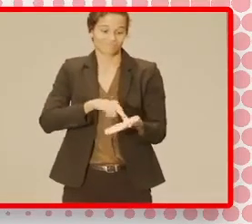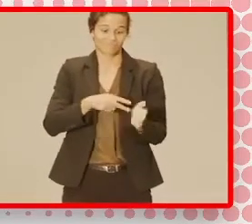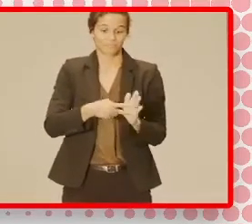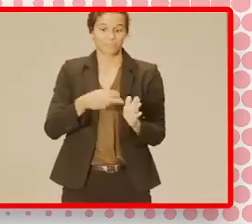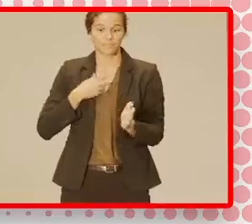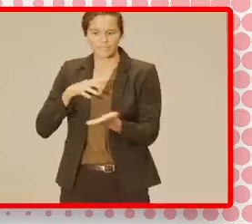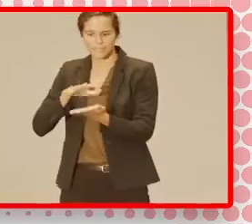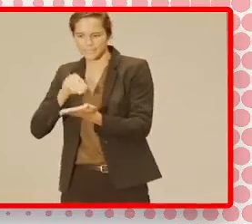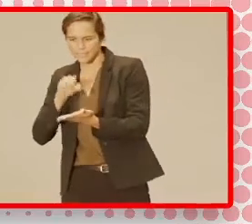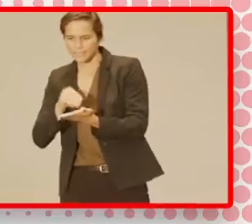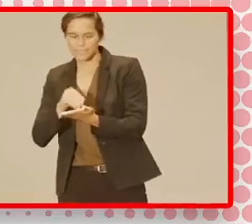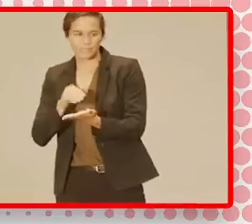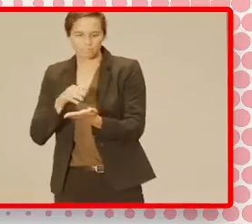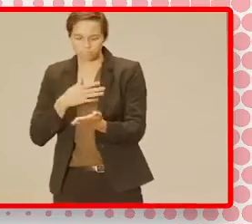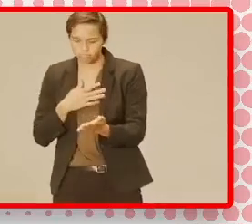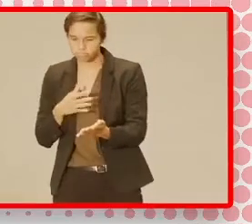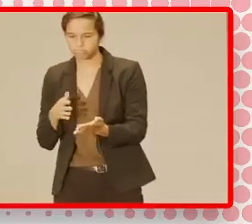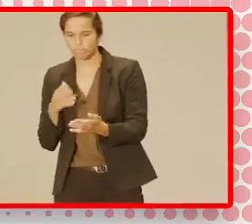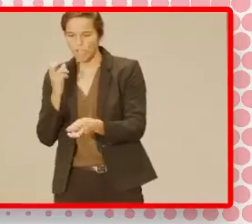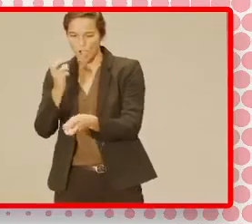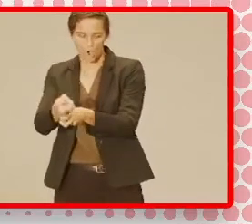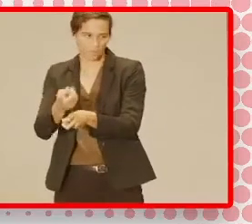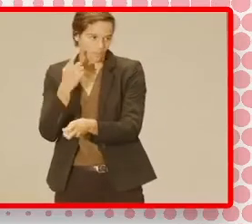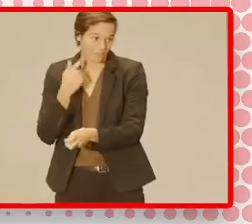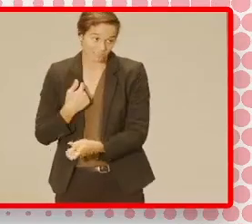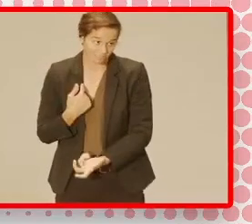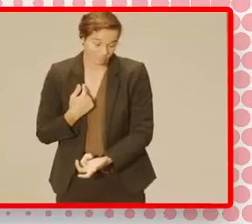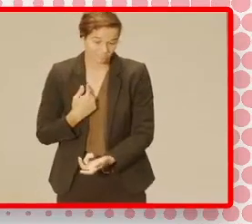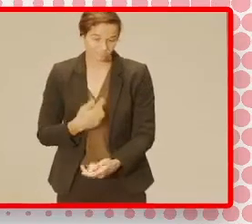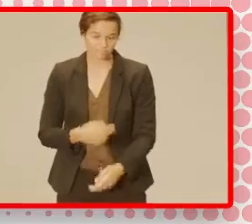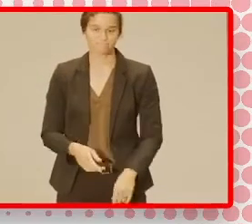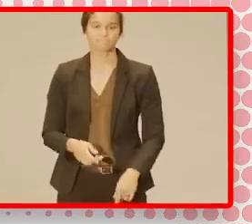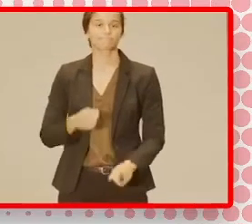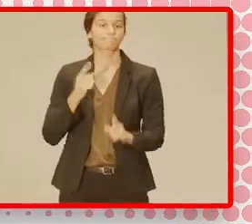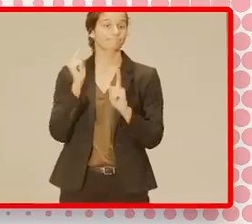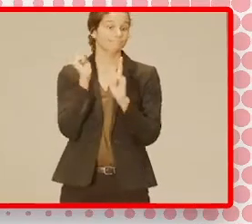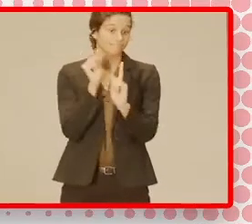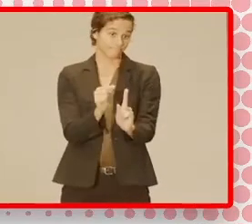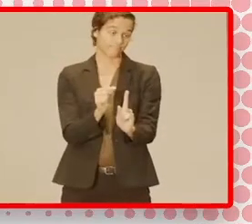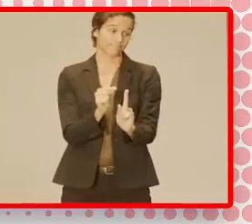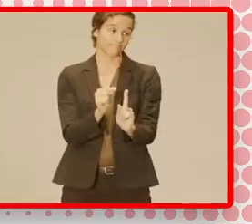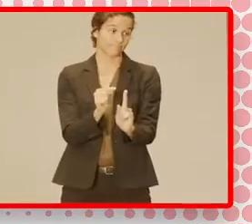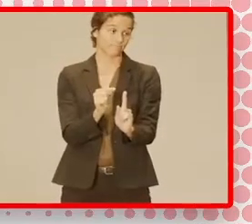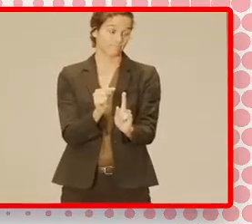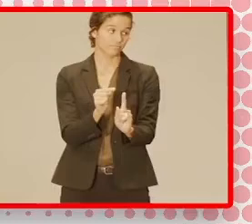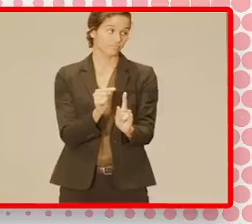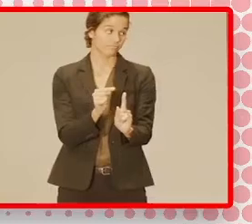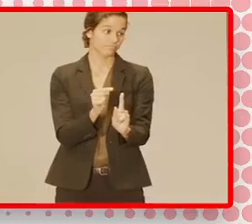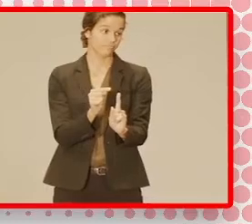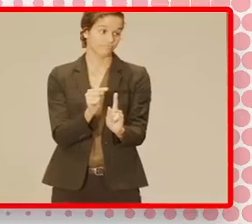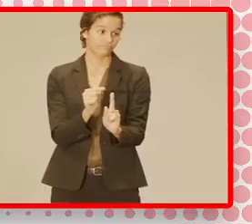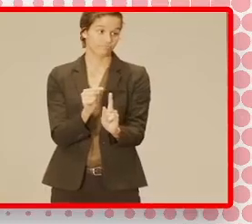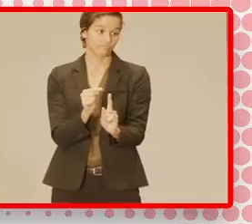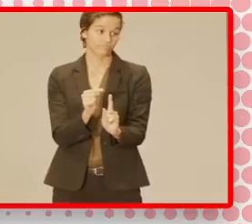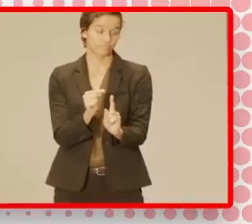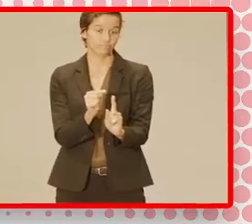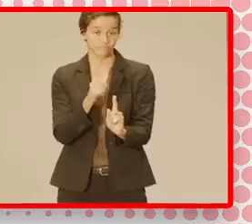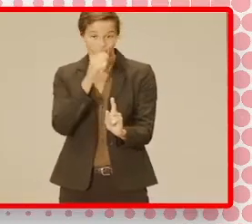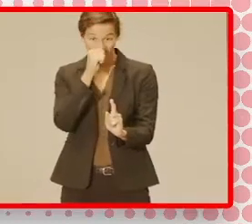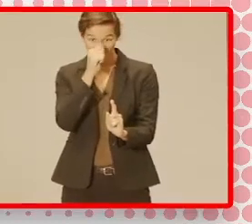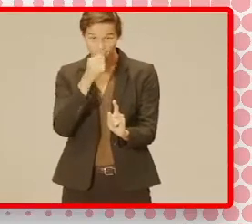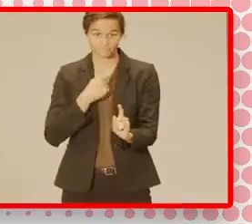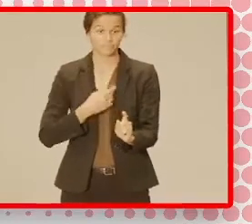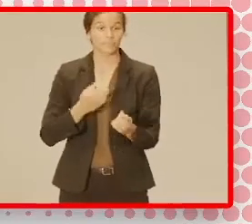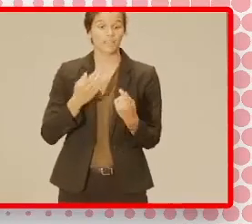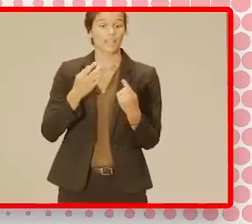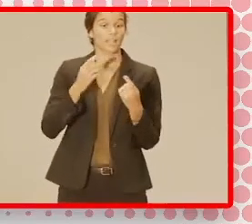do. The point is, it's not that I can learn and succeed.